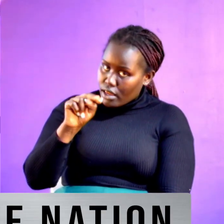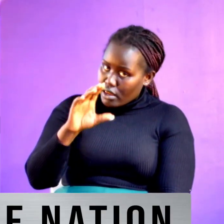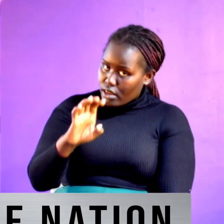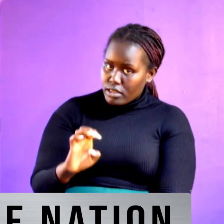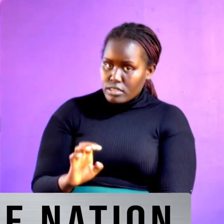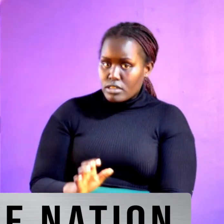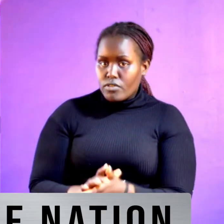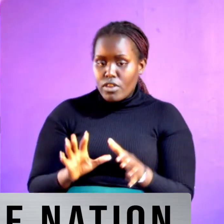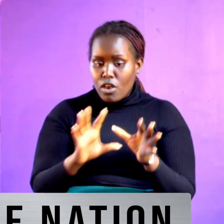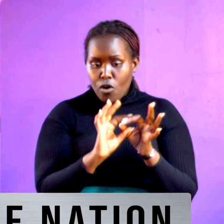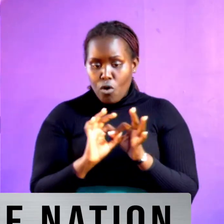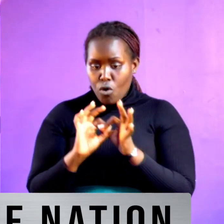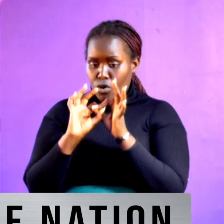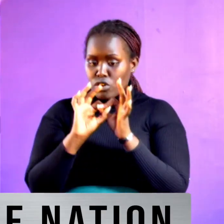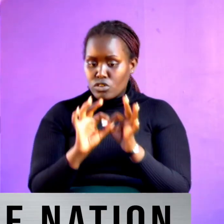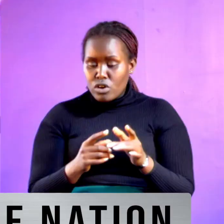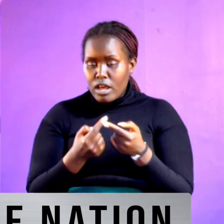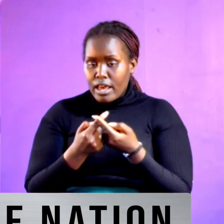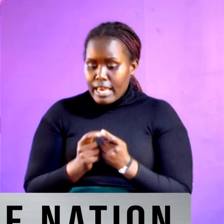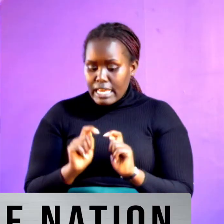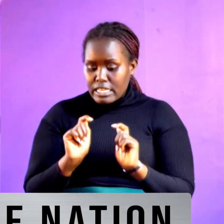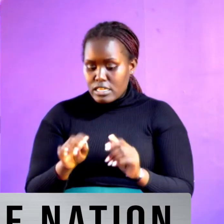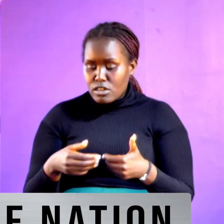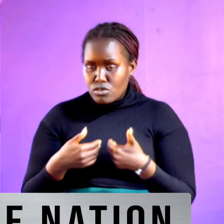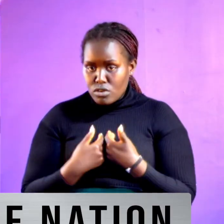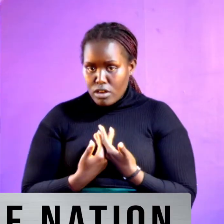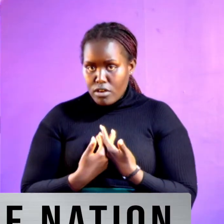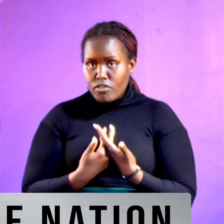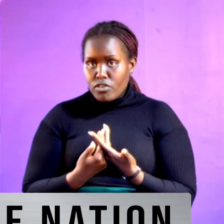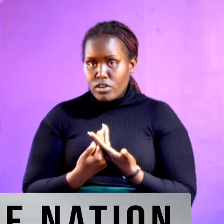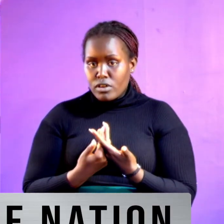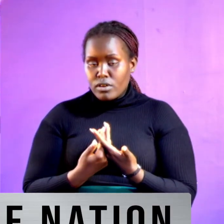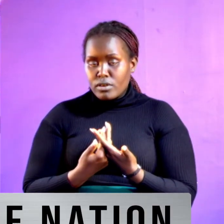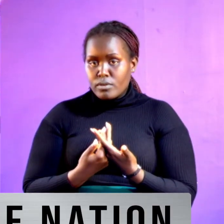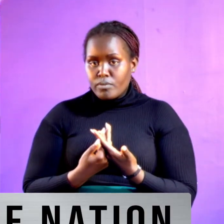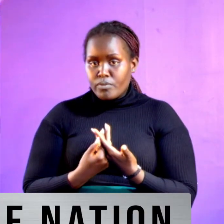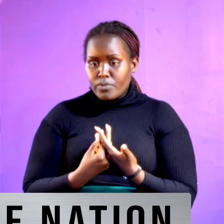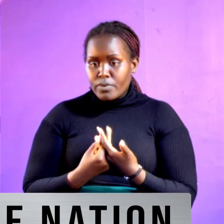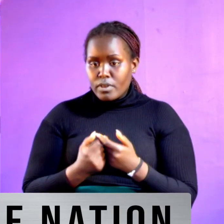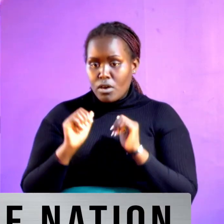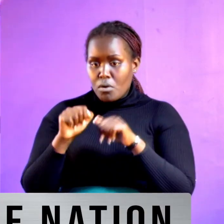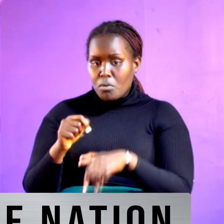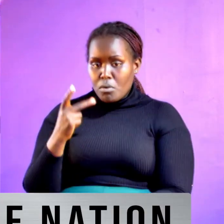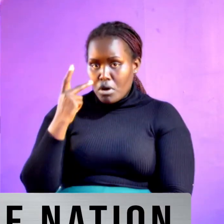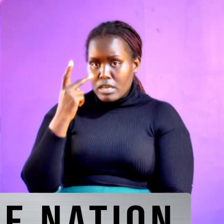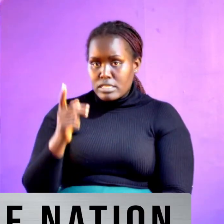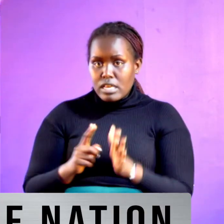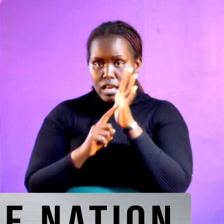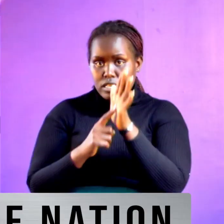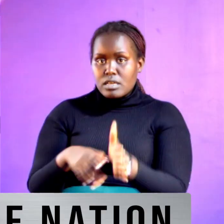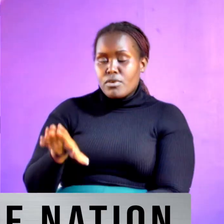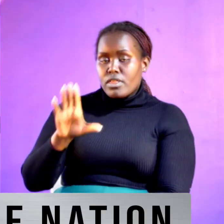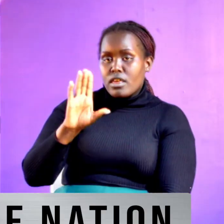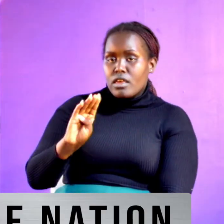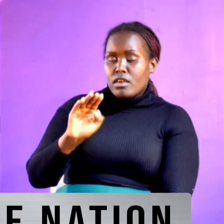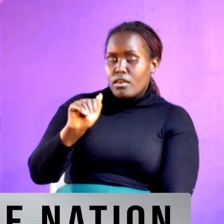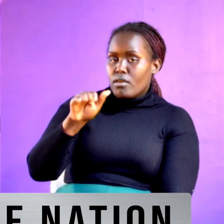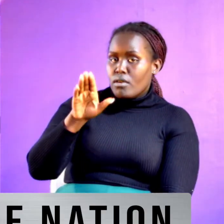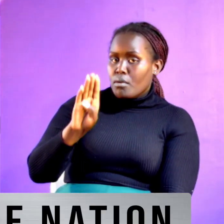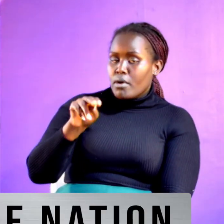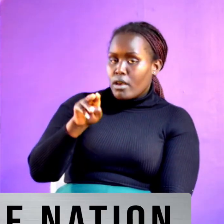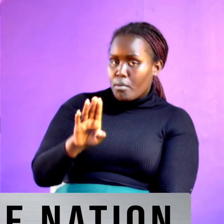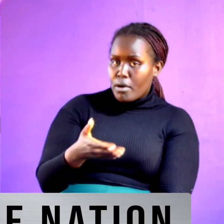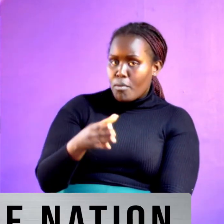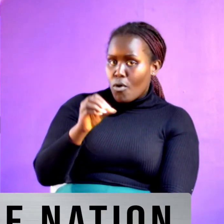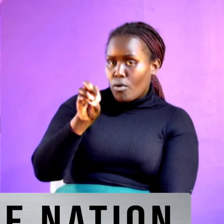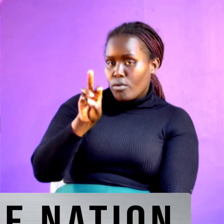and he tried to to bring up a dissent voice. And we can see the likes of Babu Wino, we can see young people within